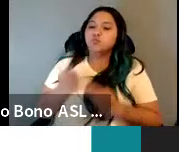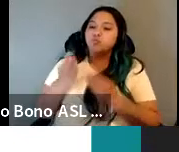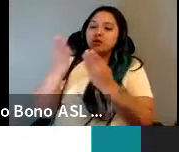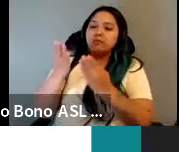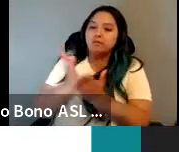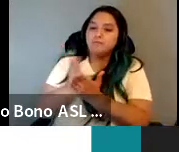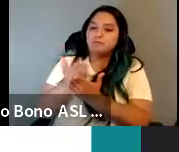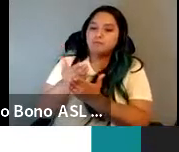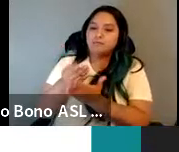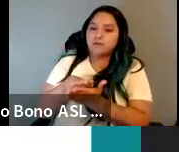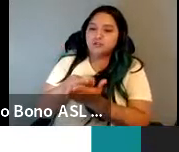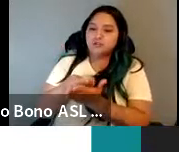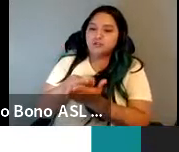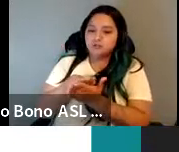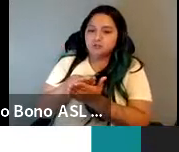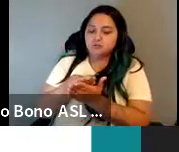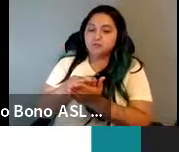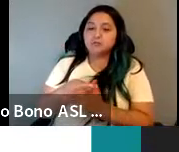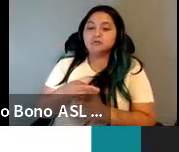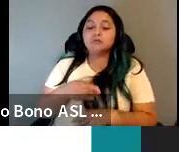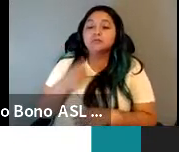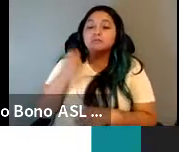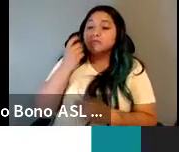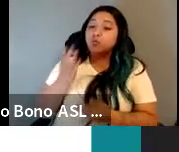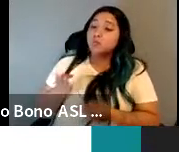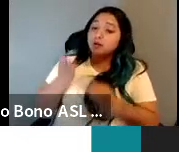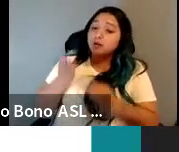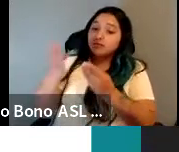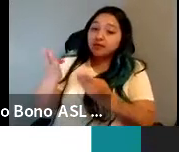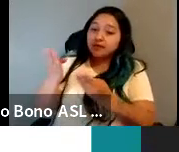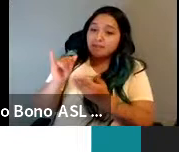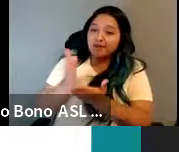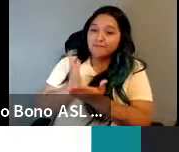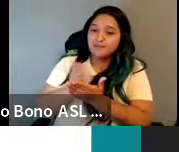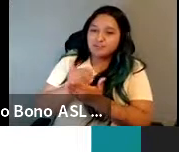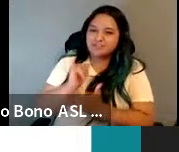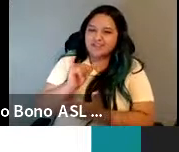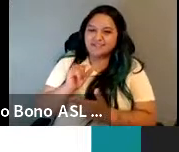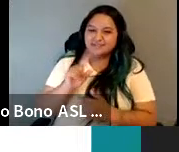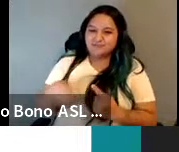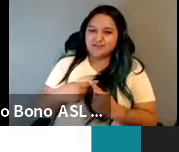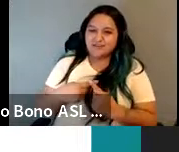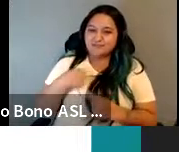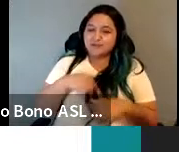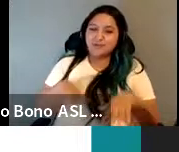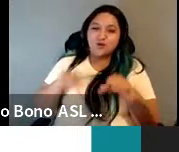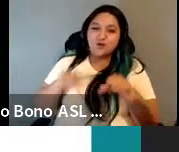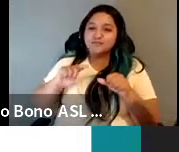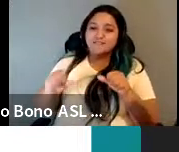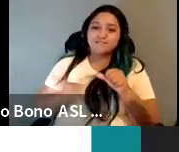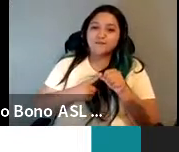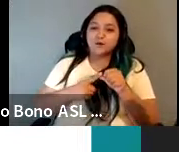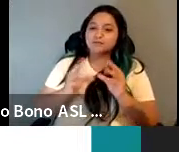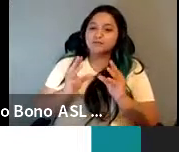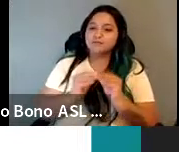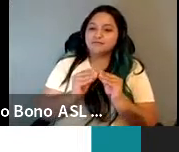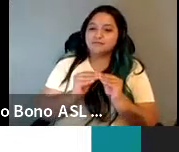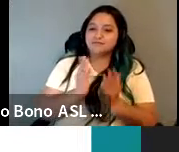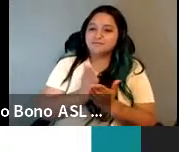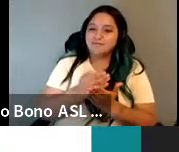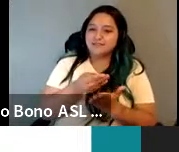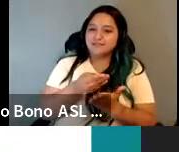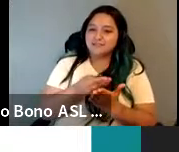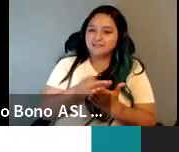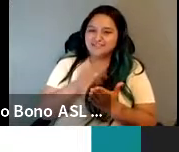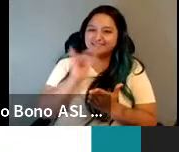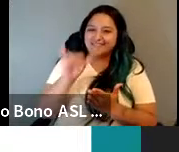at recommended budget is when we had our first budget town hall. And at that first budget town hall, we came here and we told